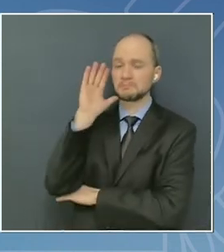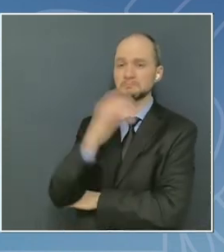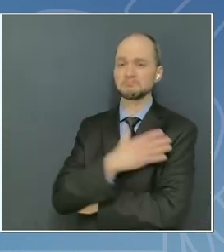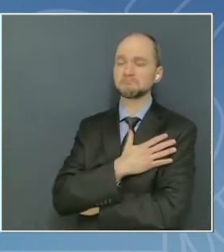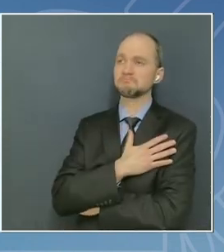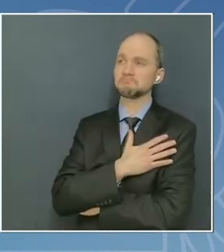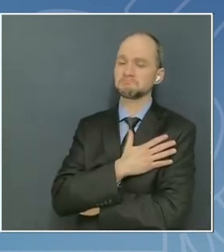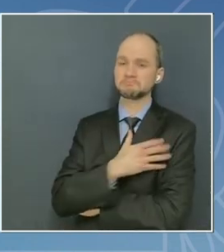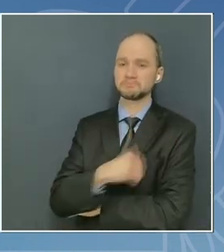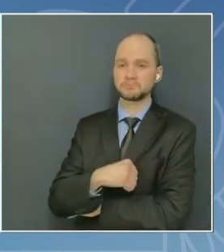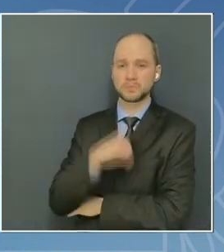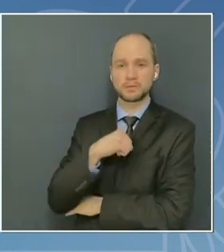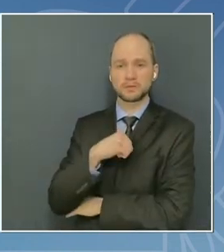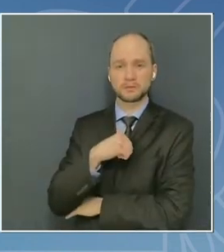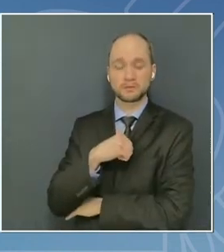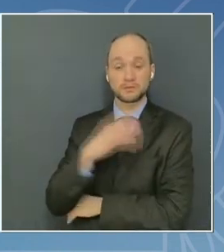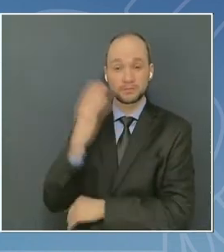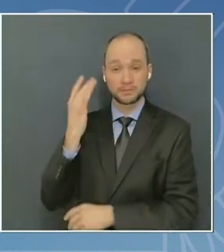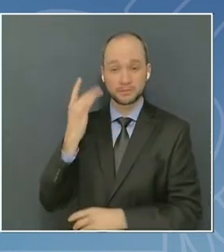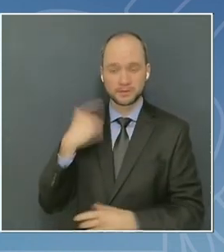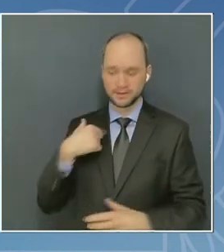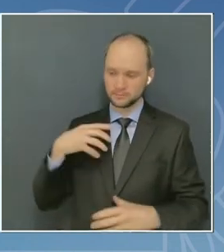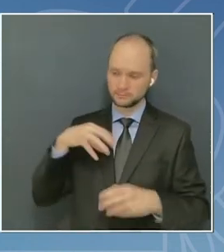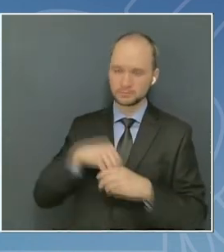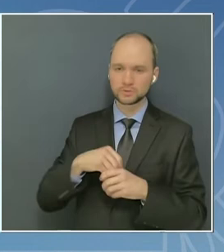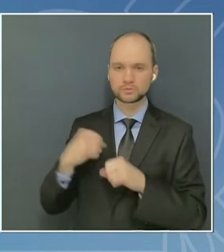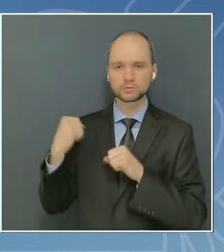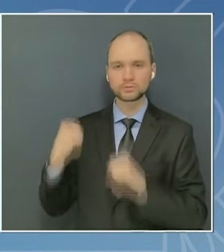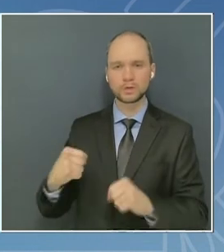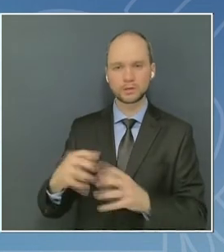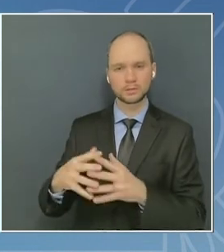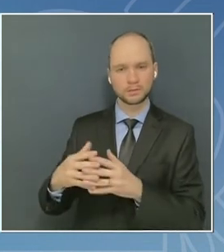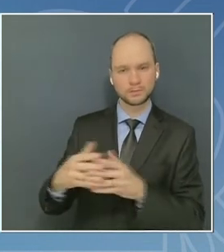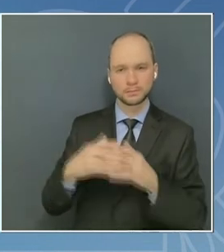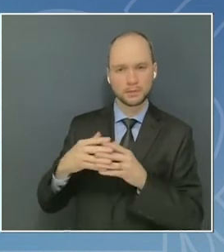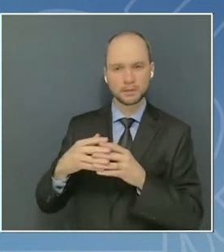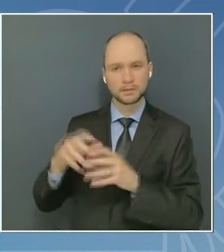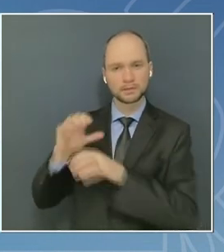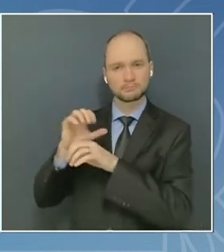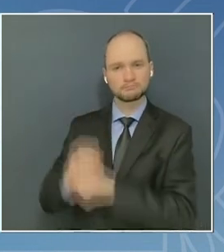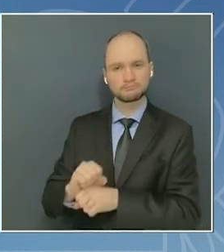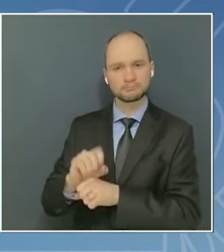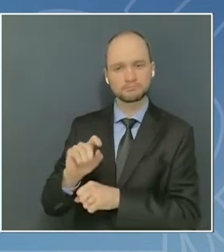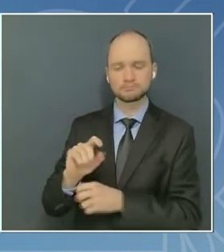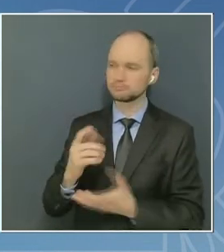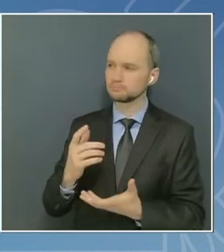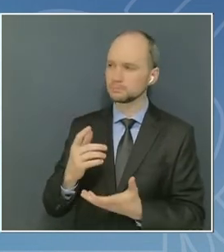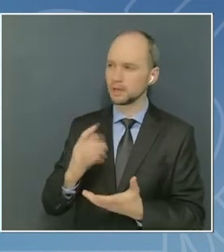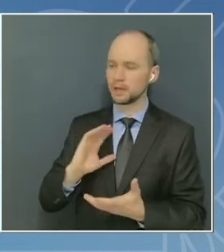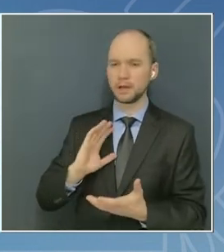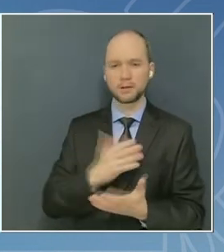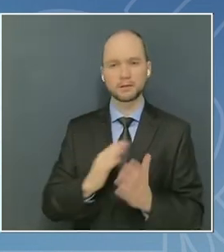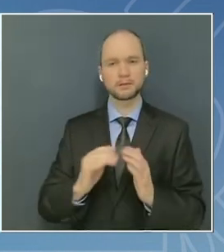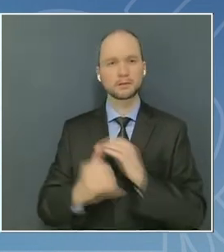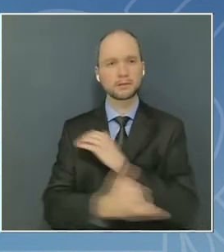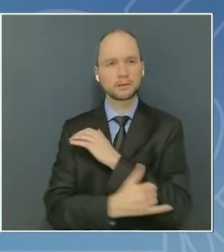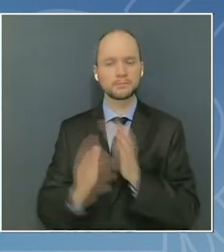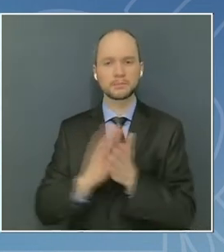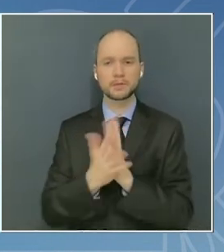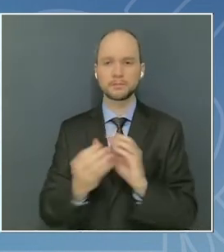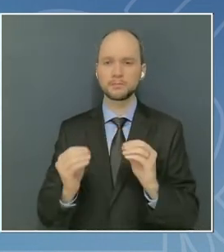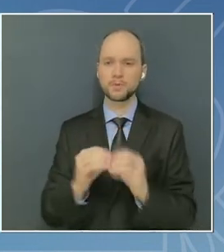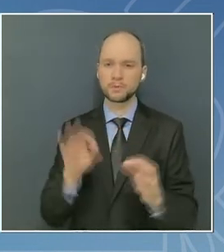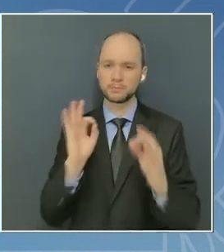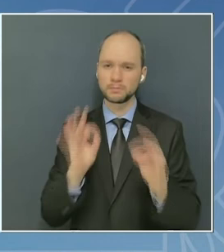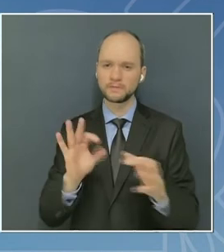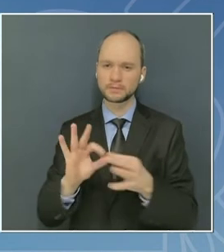this very American tradition of making our country a more perfect union by living up to the